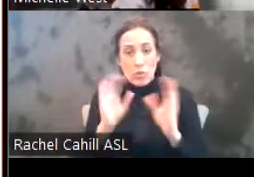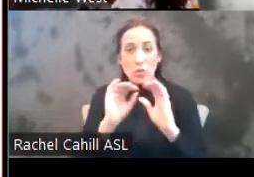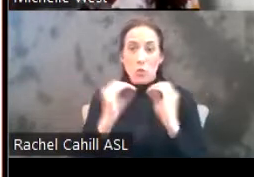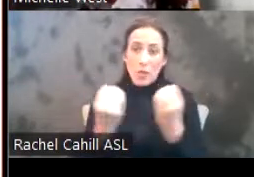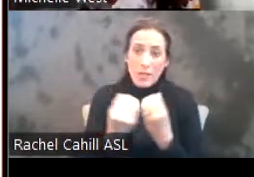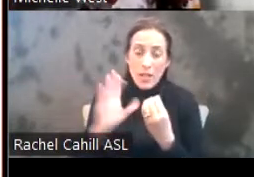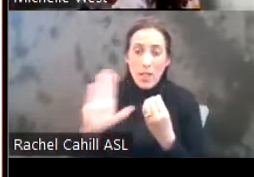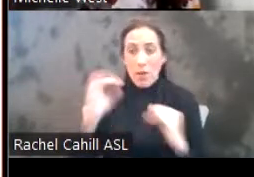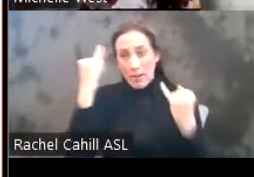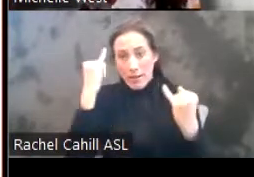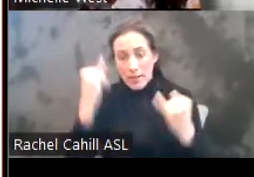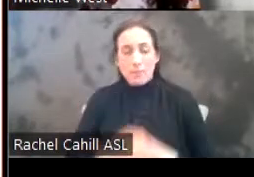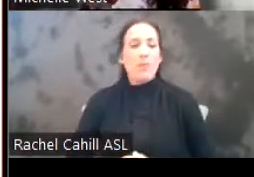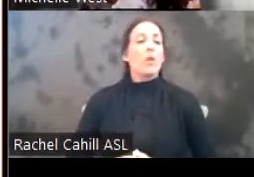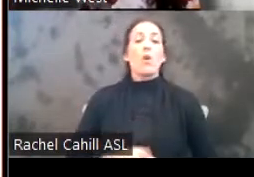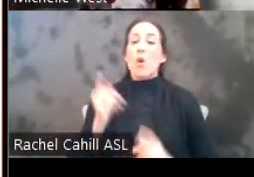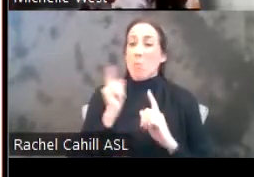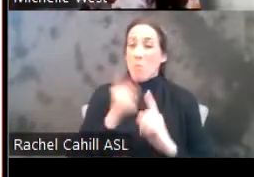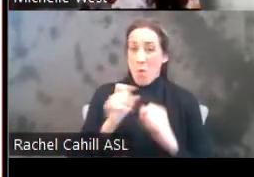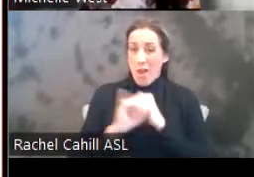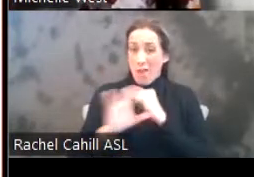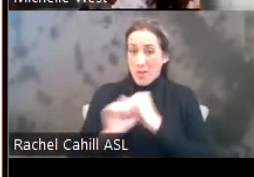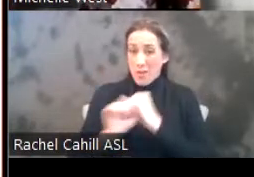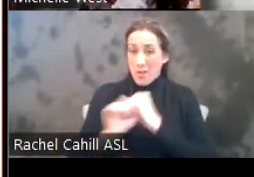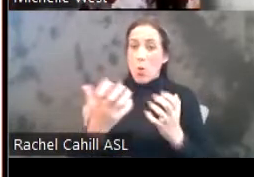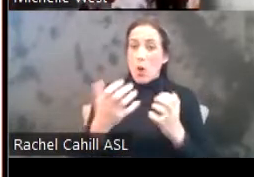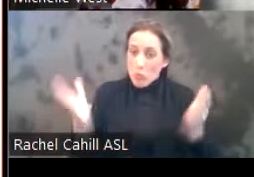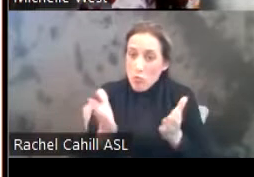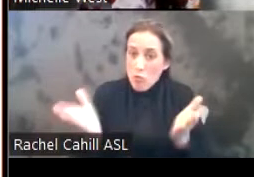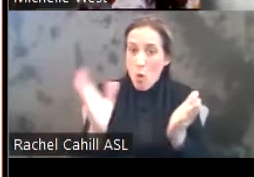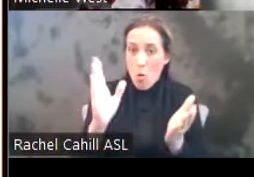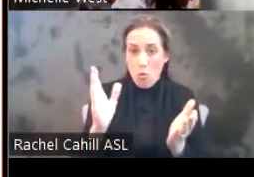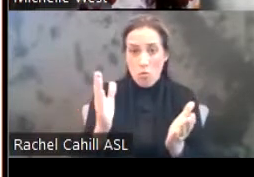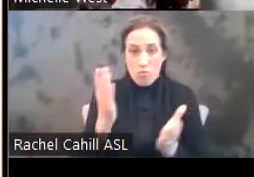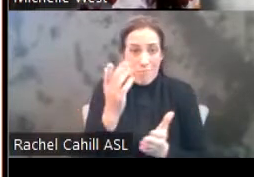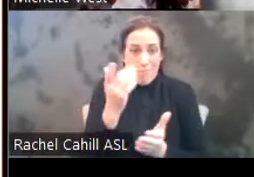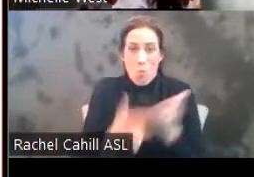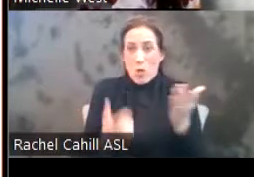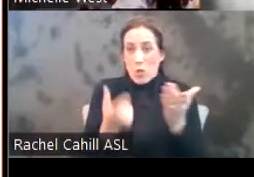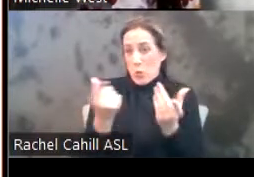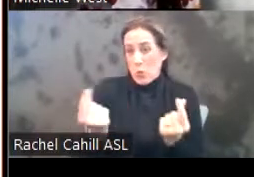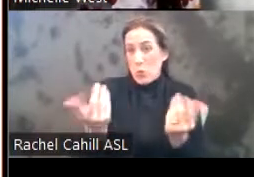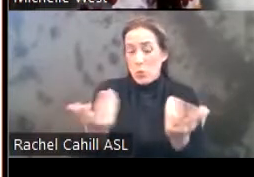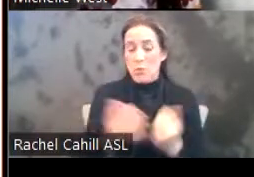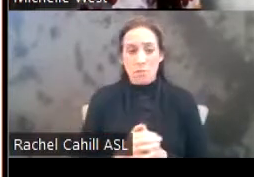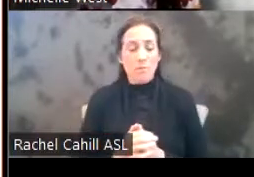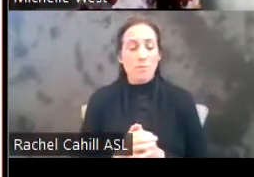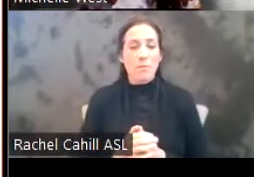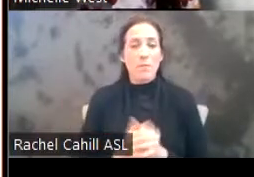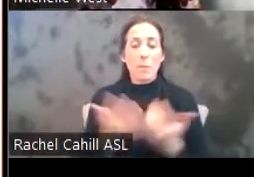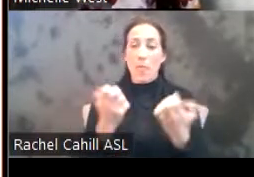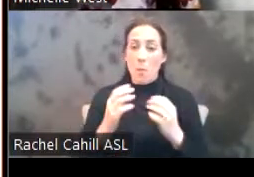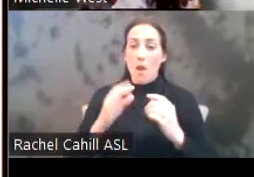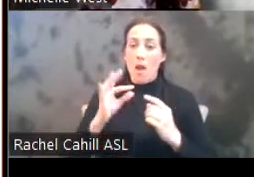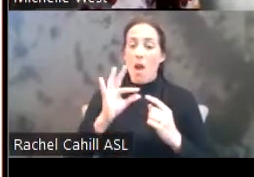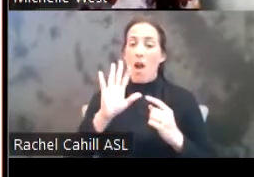ideas. So basically, it's a way to promote what you do. And I like to make the distinction that